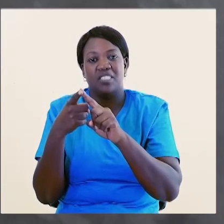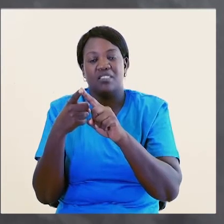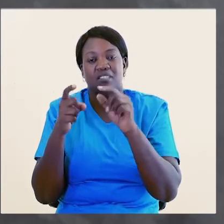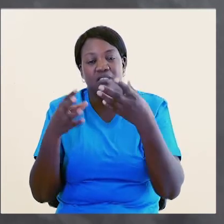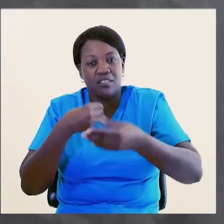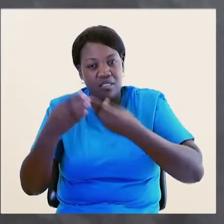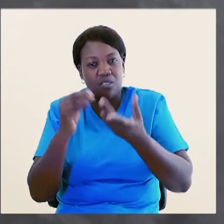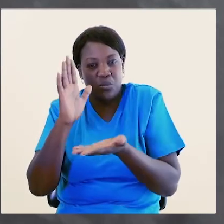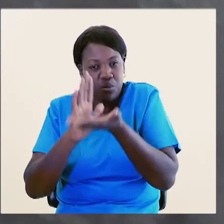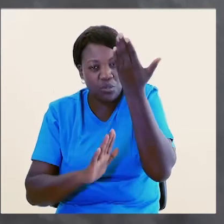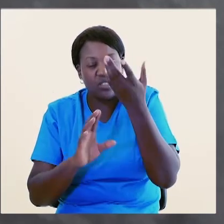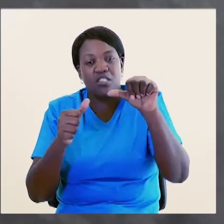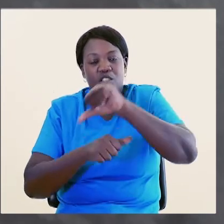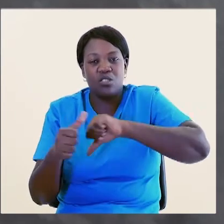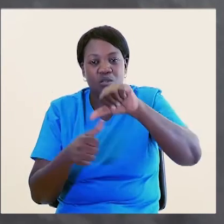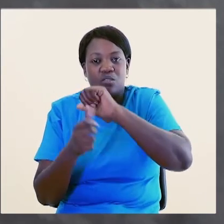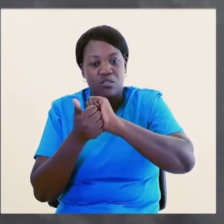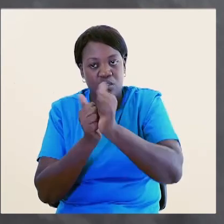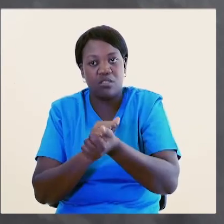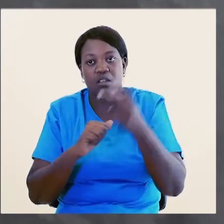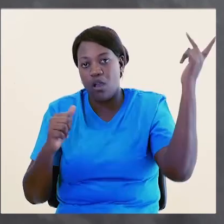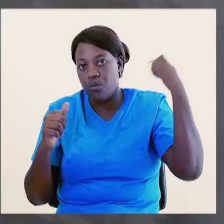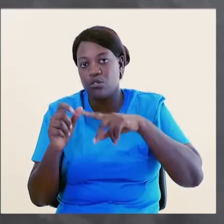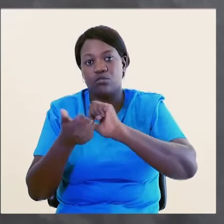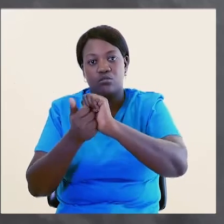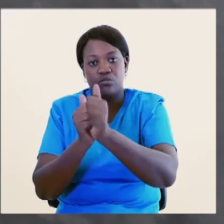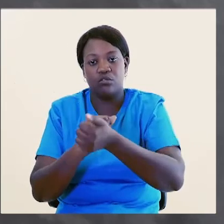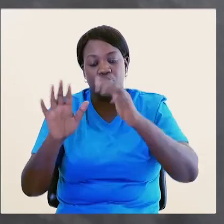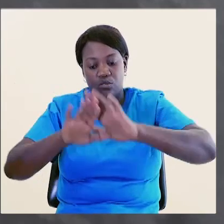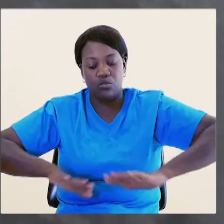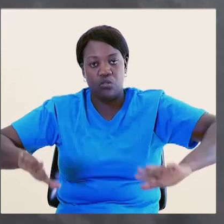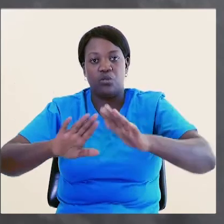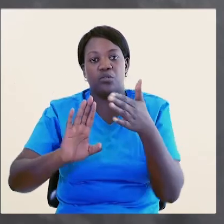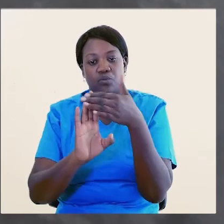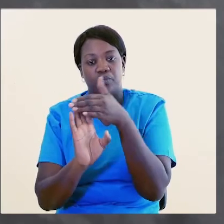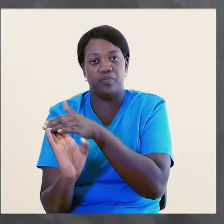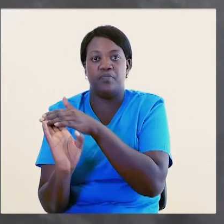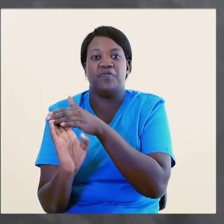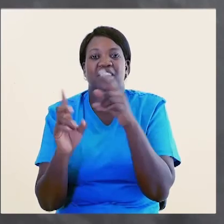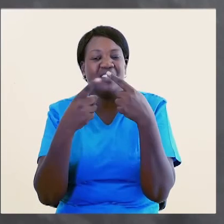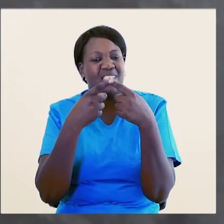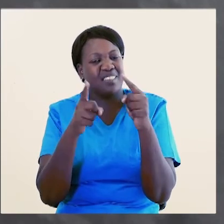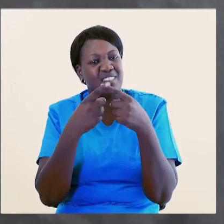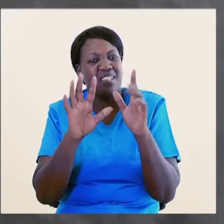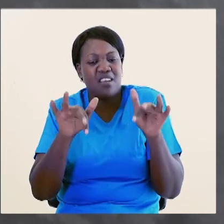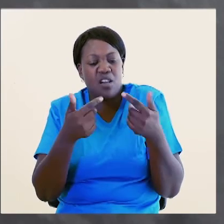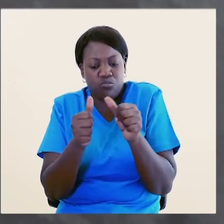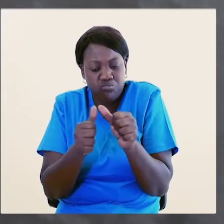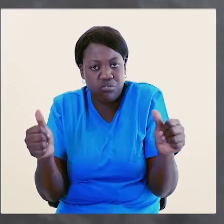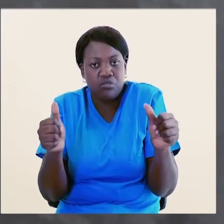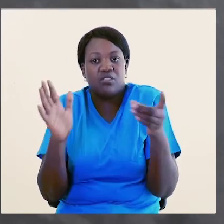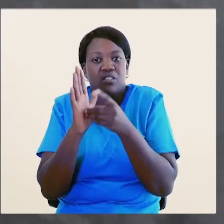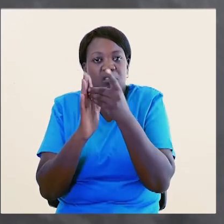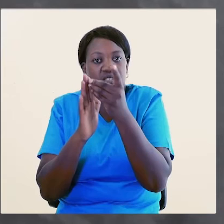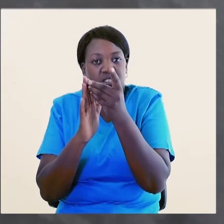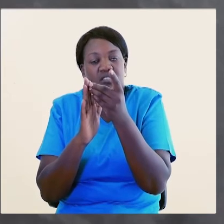growth, social change, political change, and conservation of the environment. There are different ways to measure development.